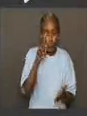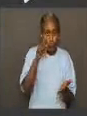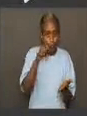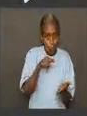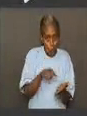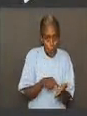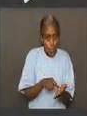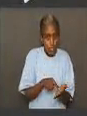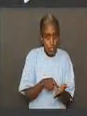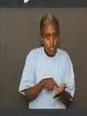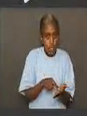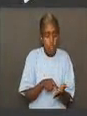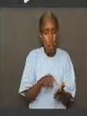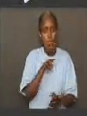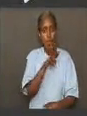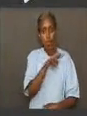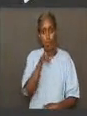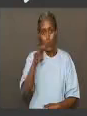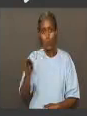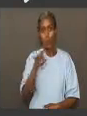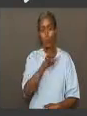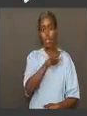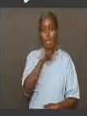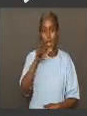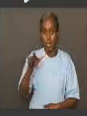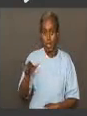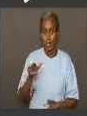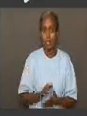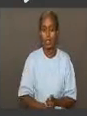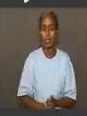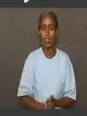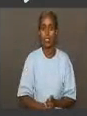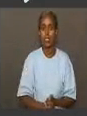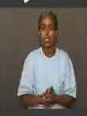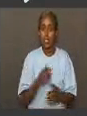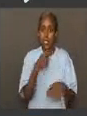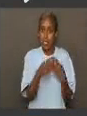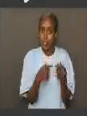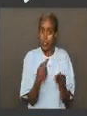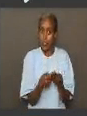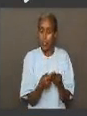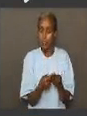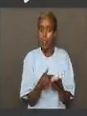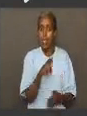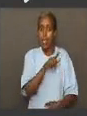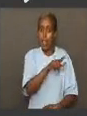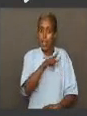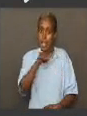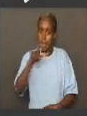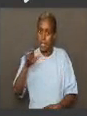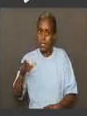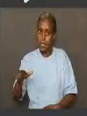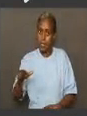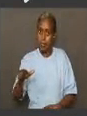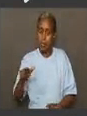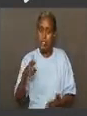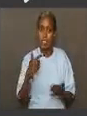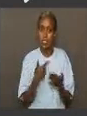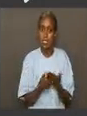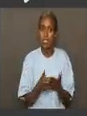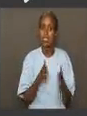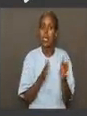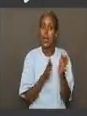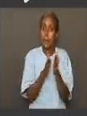points are on a horizontal line, they form a line segment that is